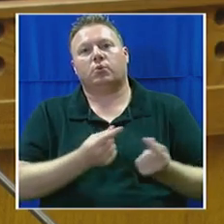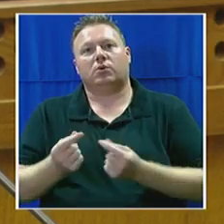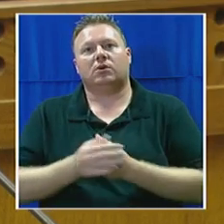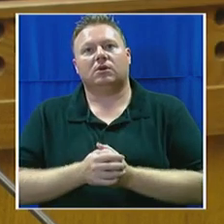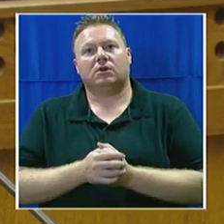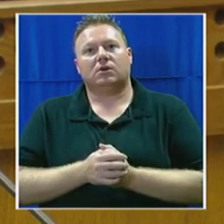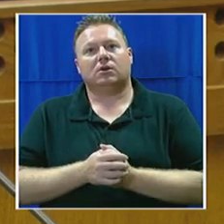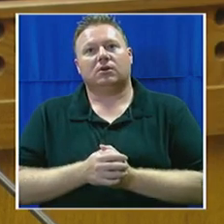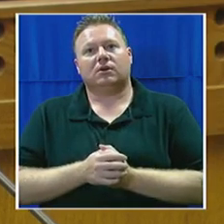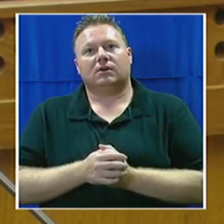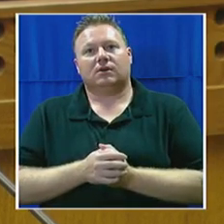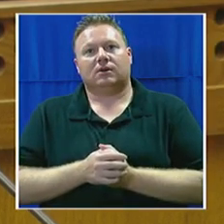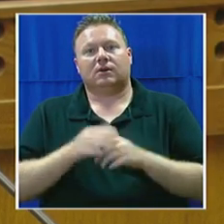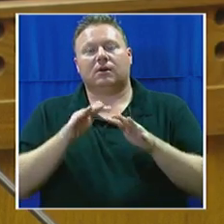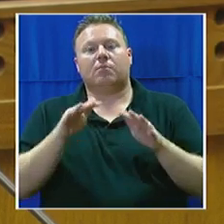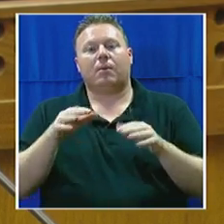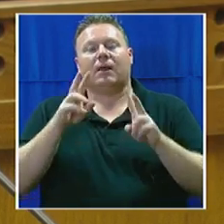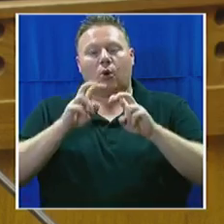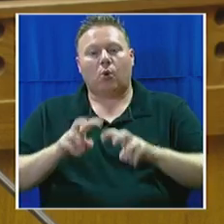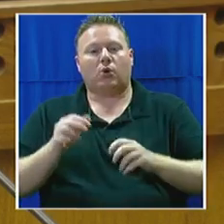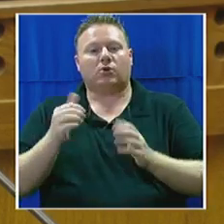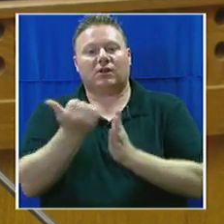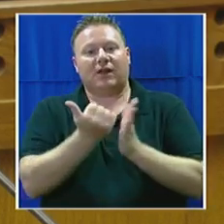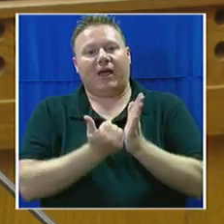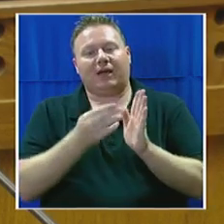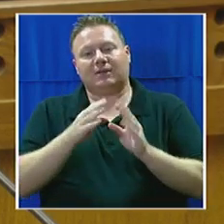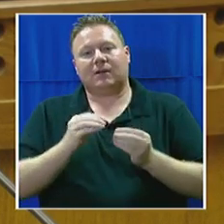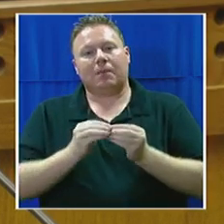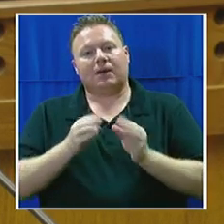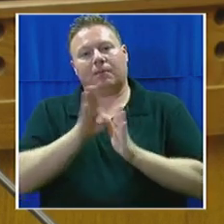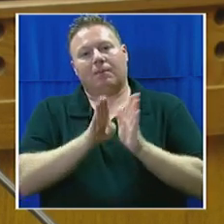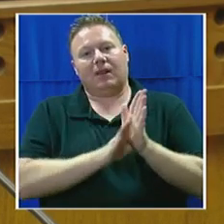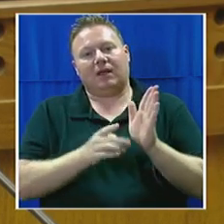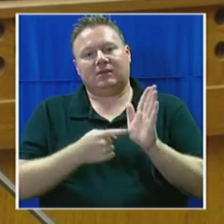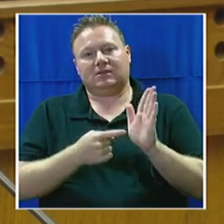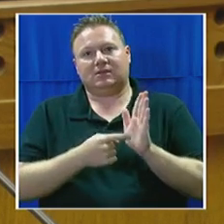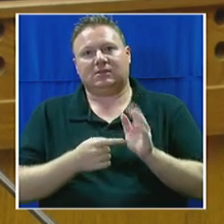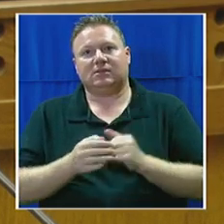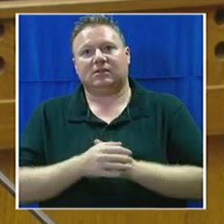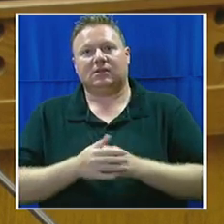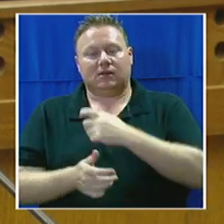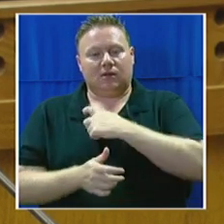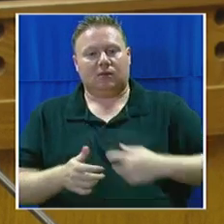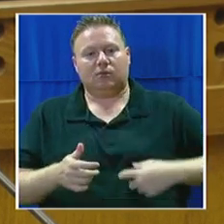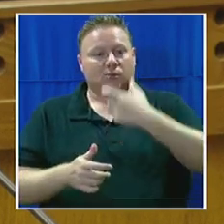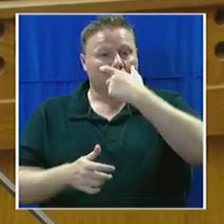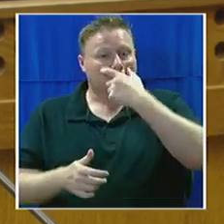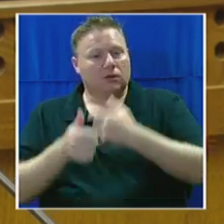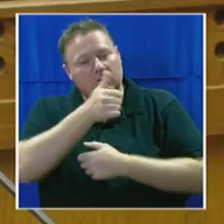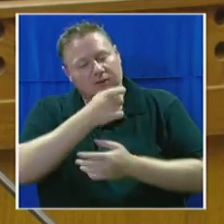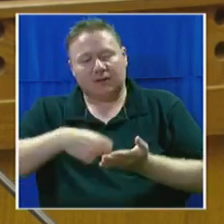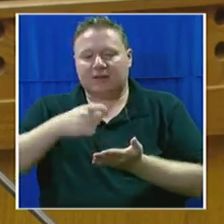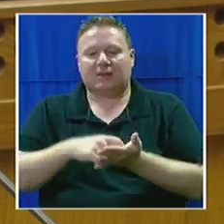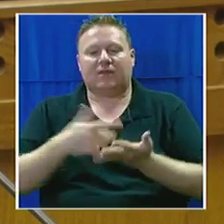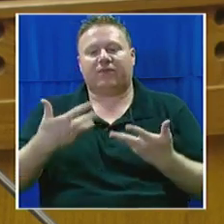the Public Audit Act Amendment Bill was signed into law by His Excellency President Cyril